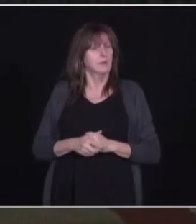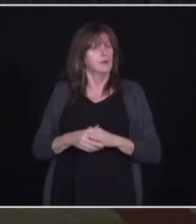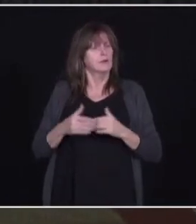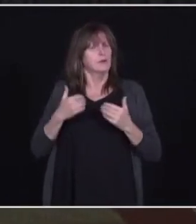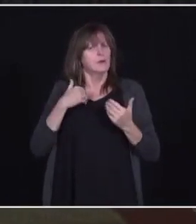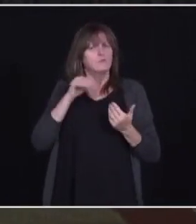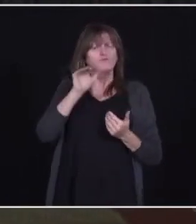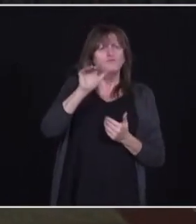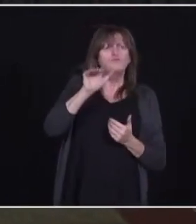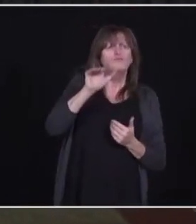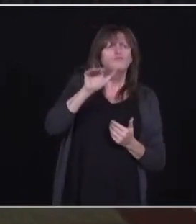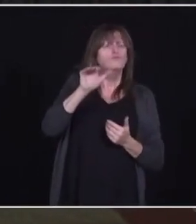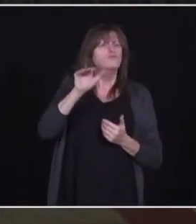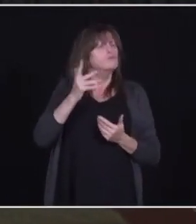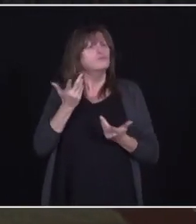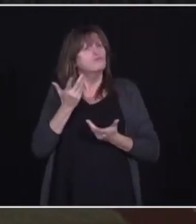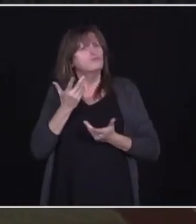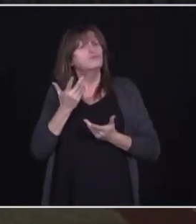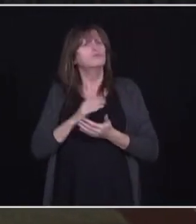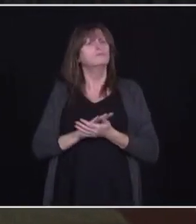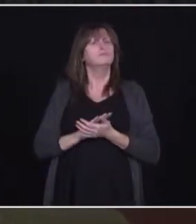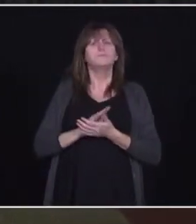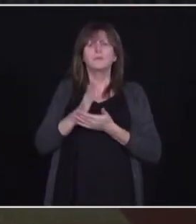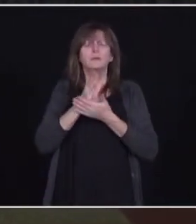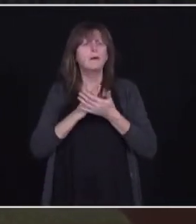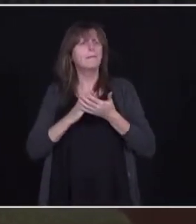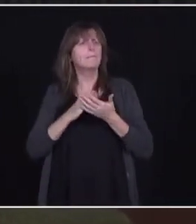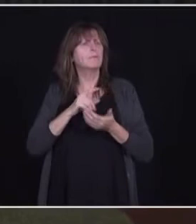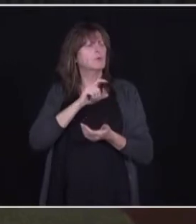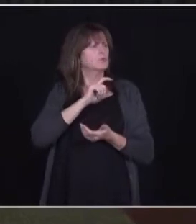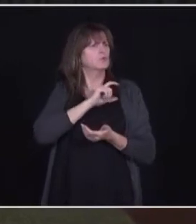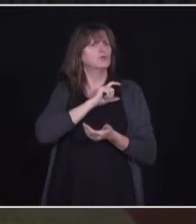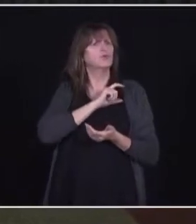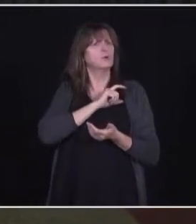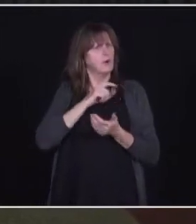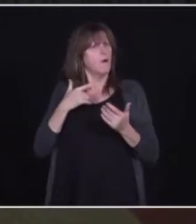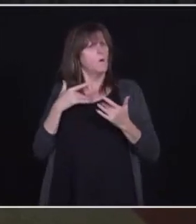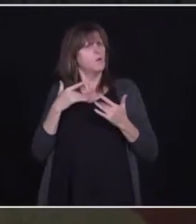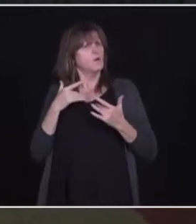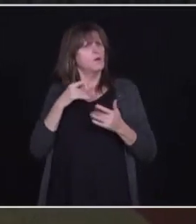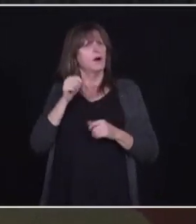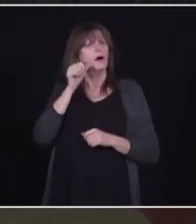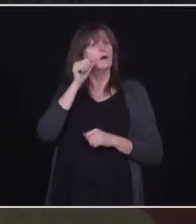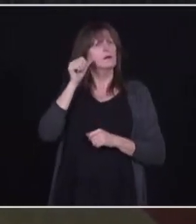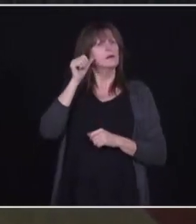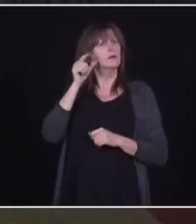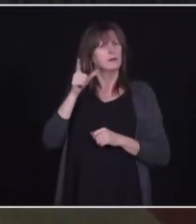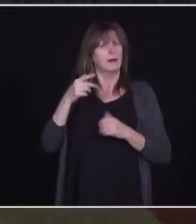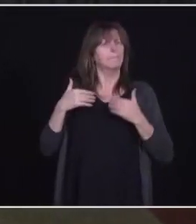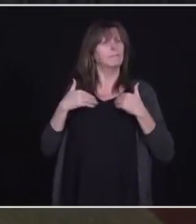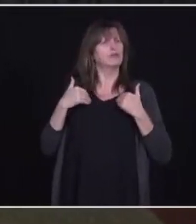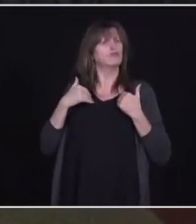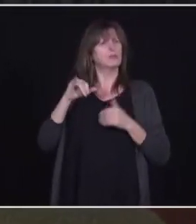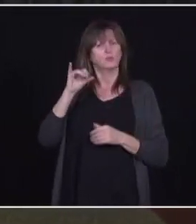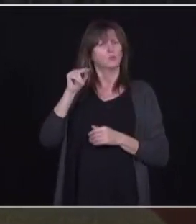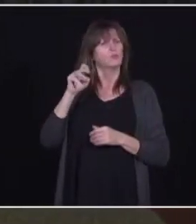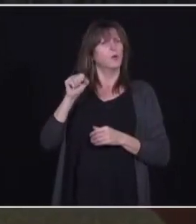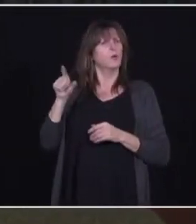some of the security concerns that Minister Jones talked about yesterday. She said that the sites have to be